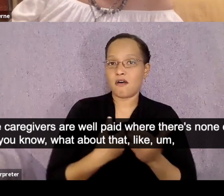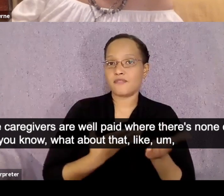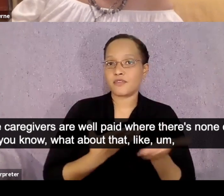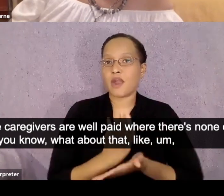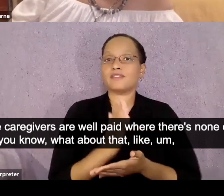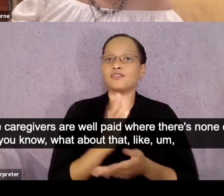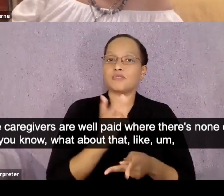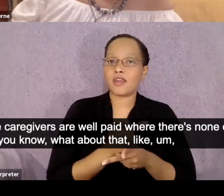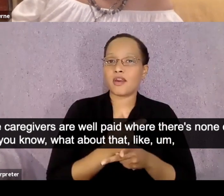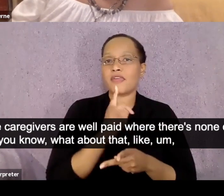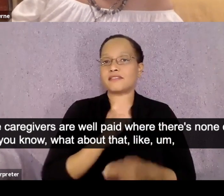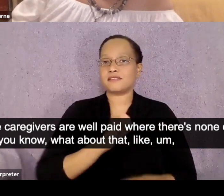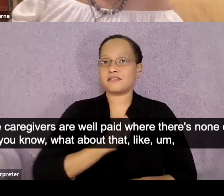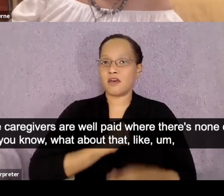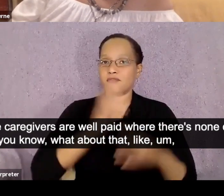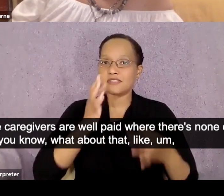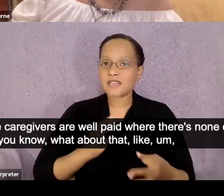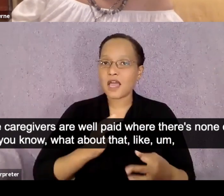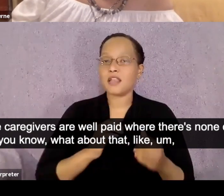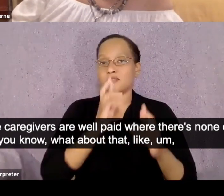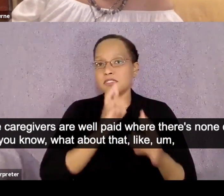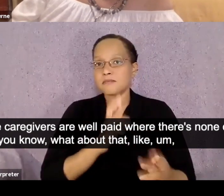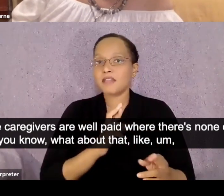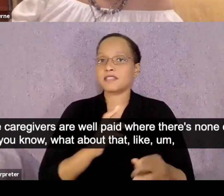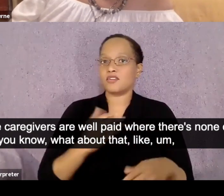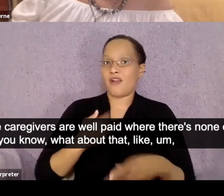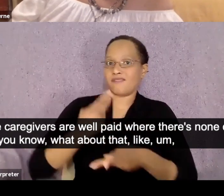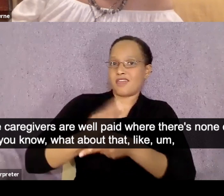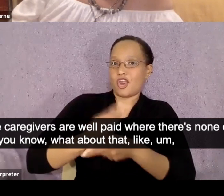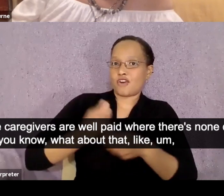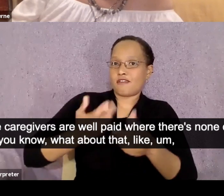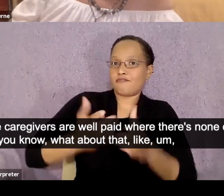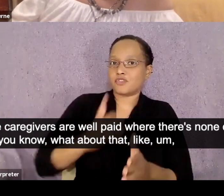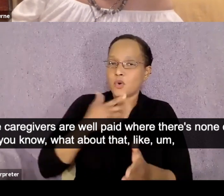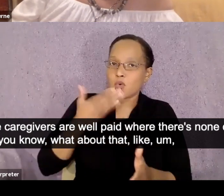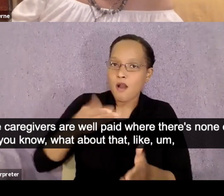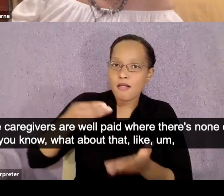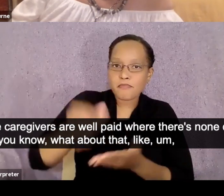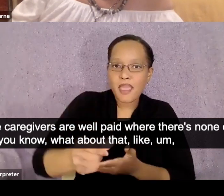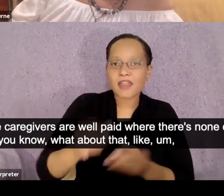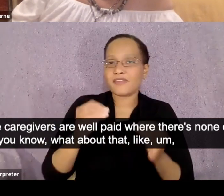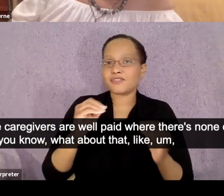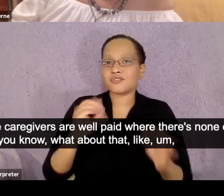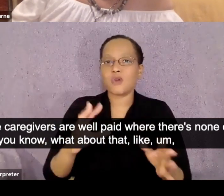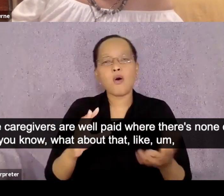that's respected, where caregivers are well paid, where there's none of this fucking SSDI policing about, are you really disabled? Prove it.